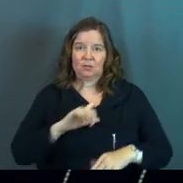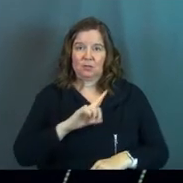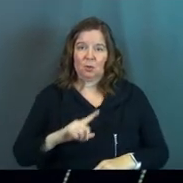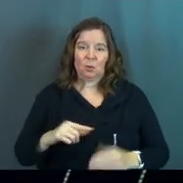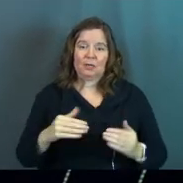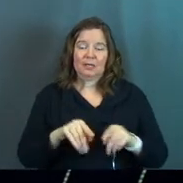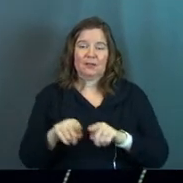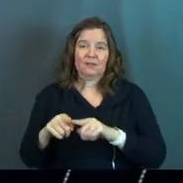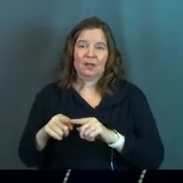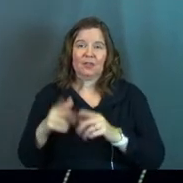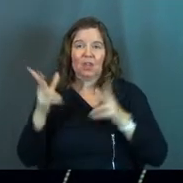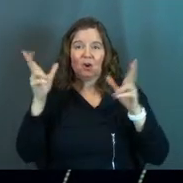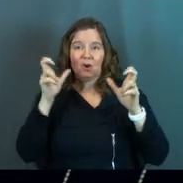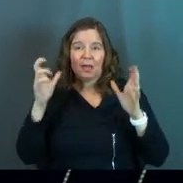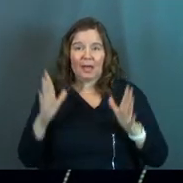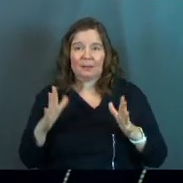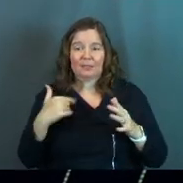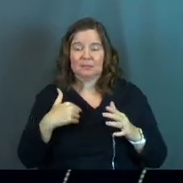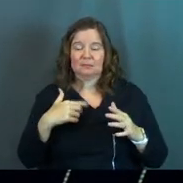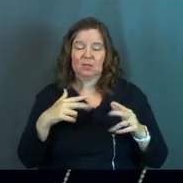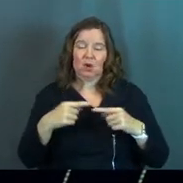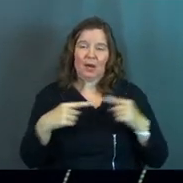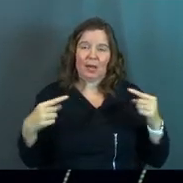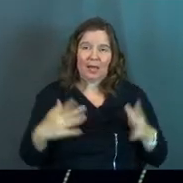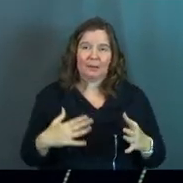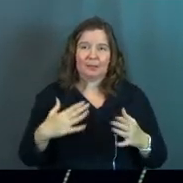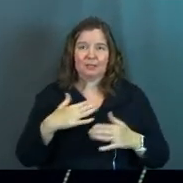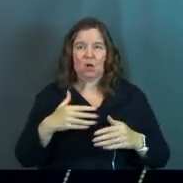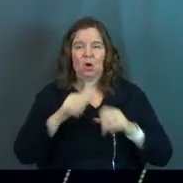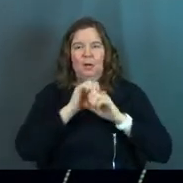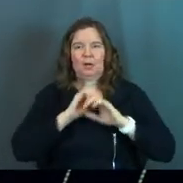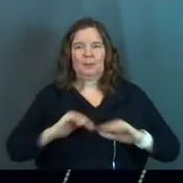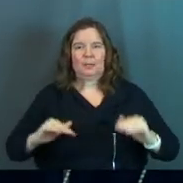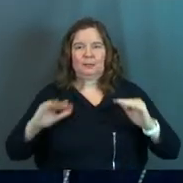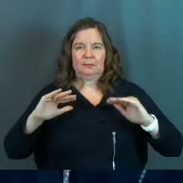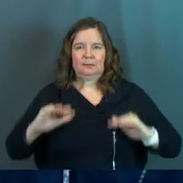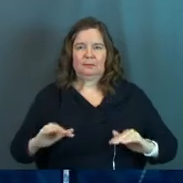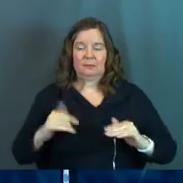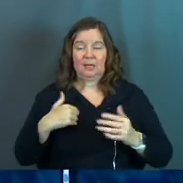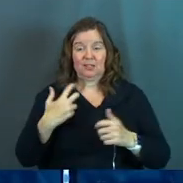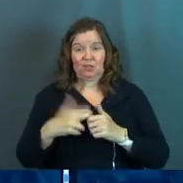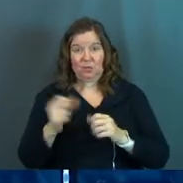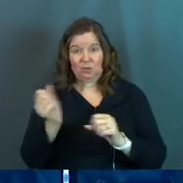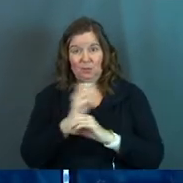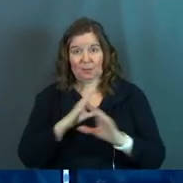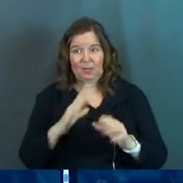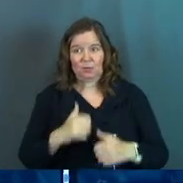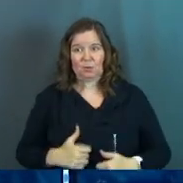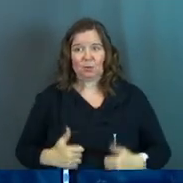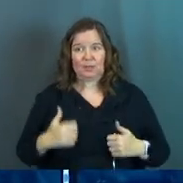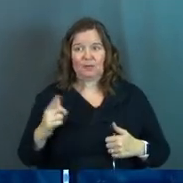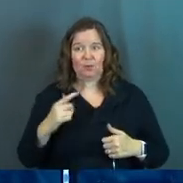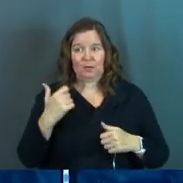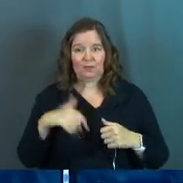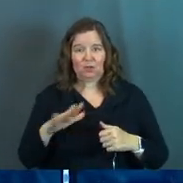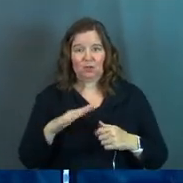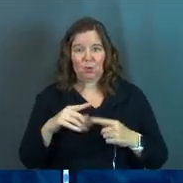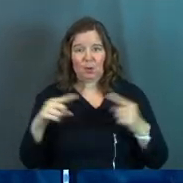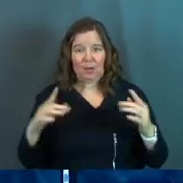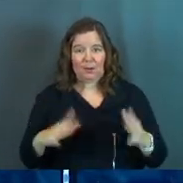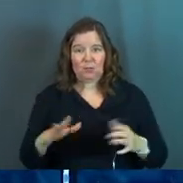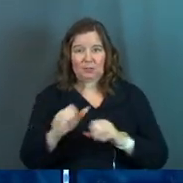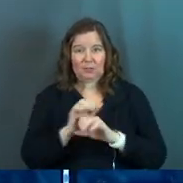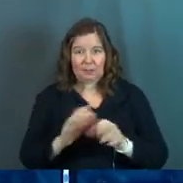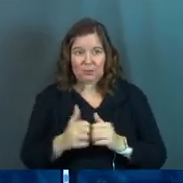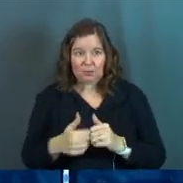at peace with them. Even their enemies are at peace with them. It's hard to even imagine, right? To live a life where even your enemies